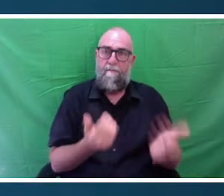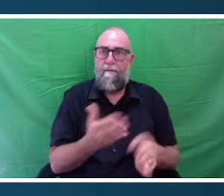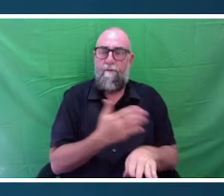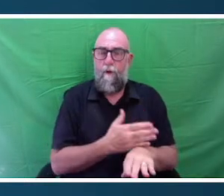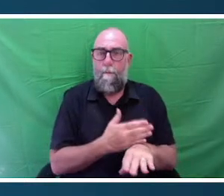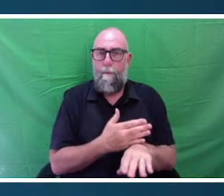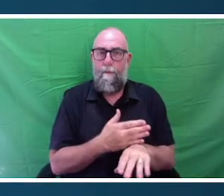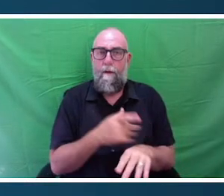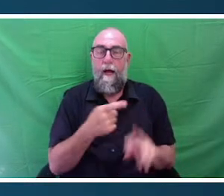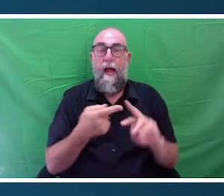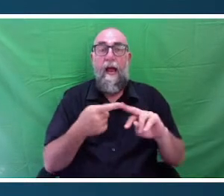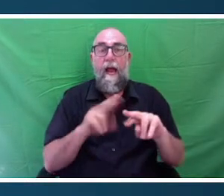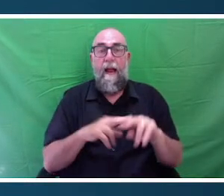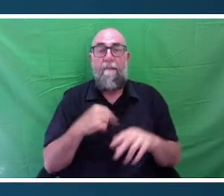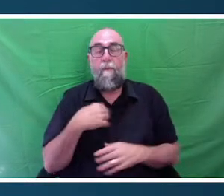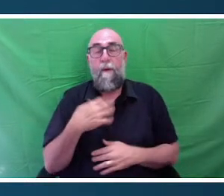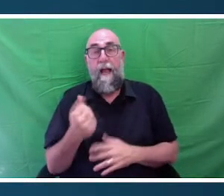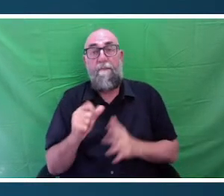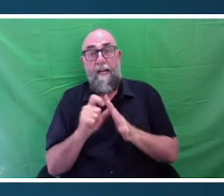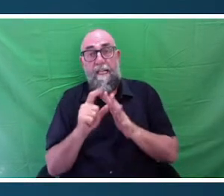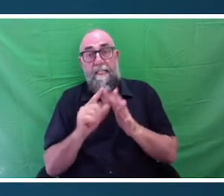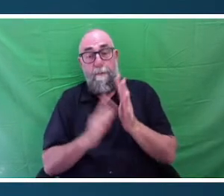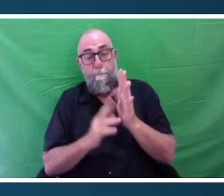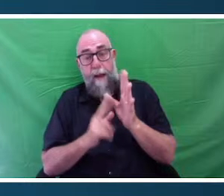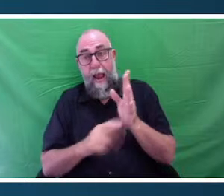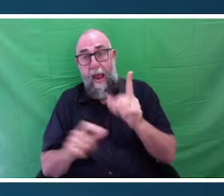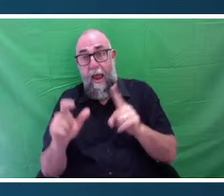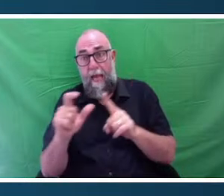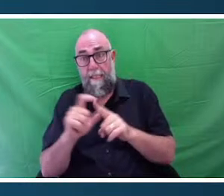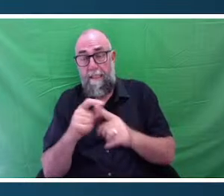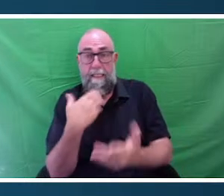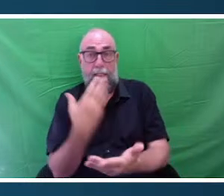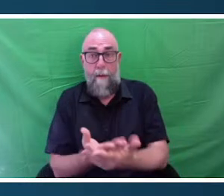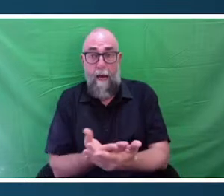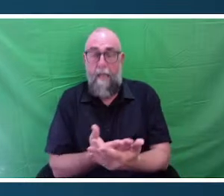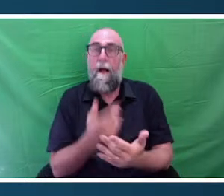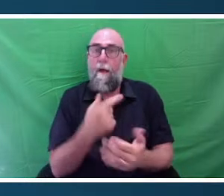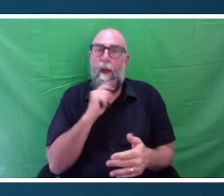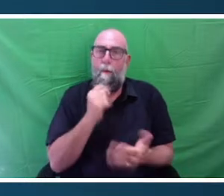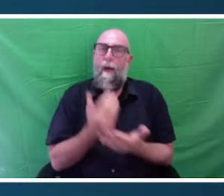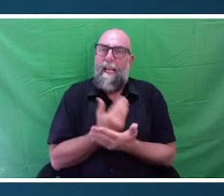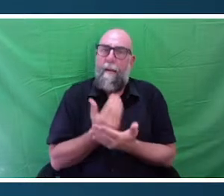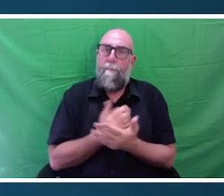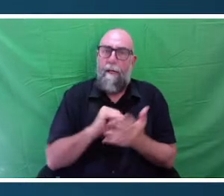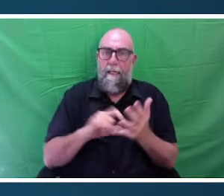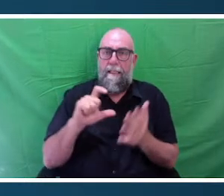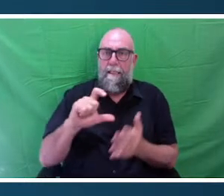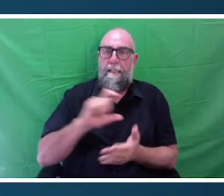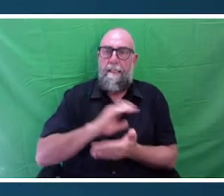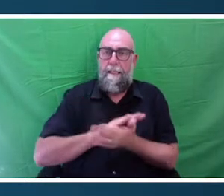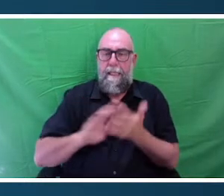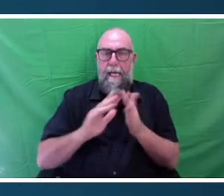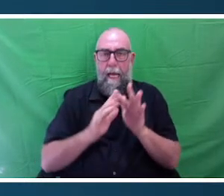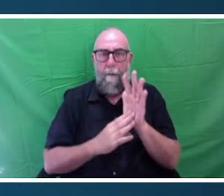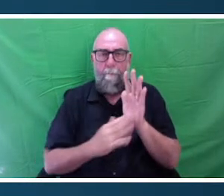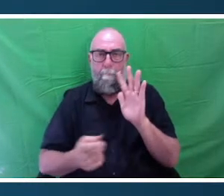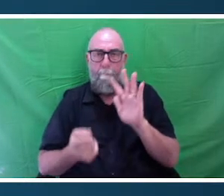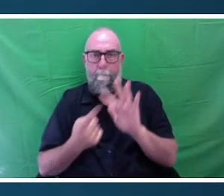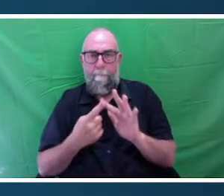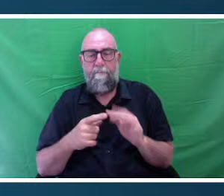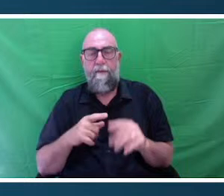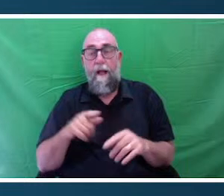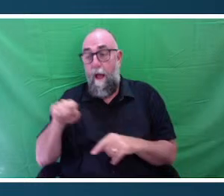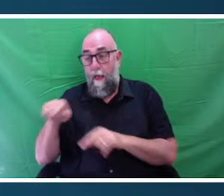If the demand is there, the scheme will stay. We also recommend diversifying participation among labor-sending countries. So